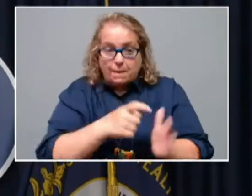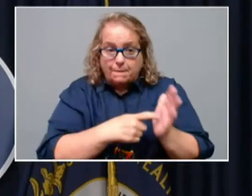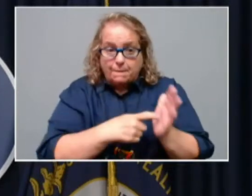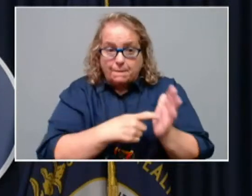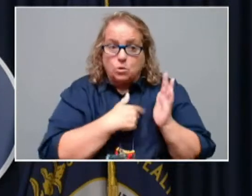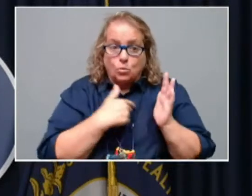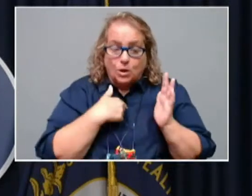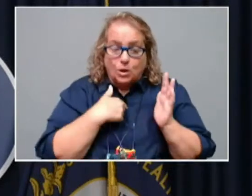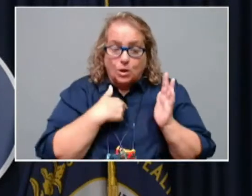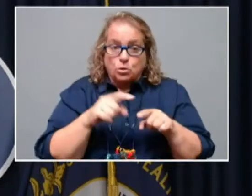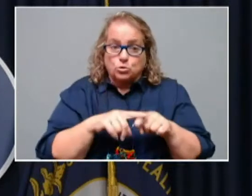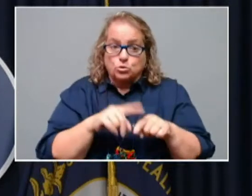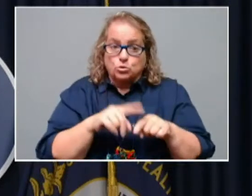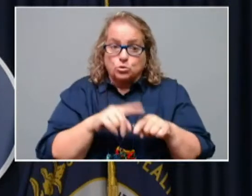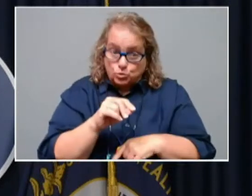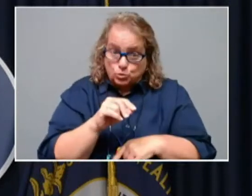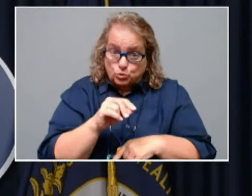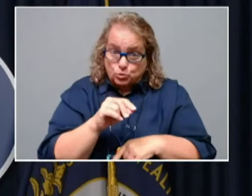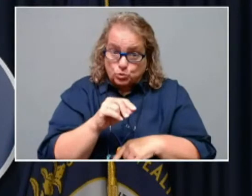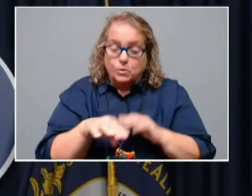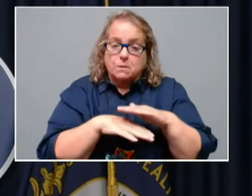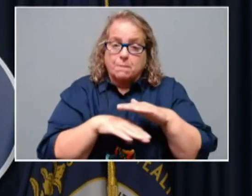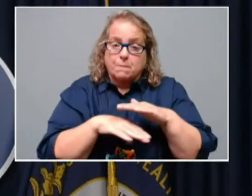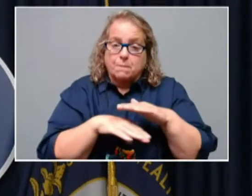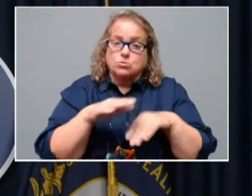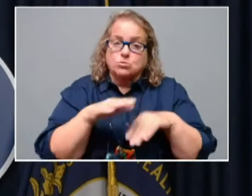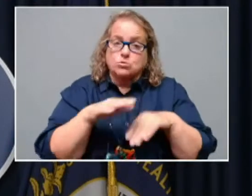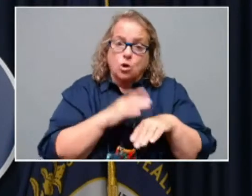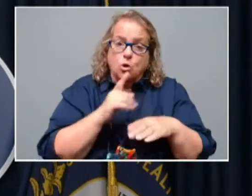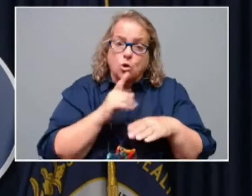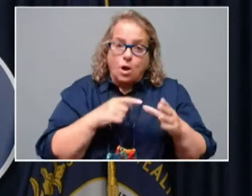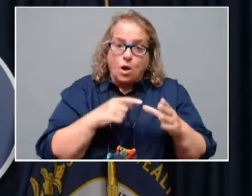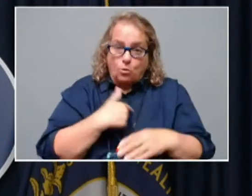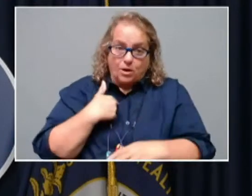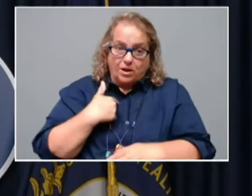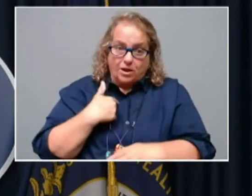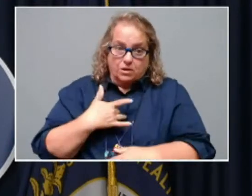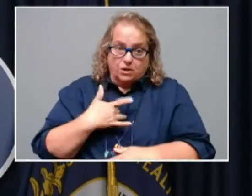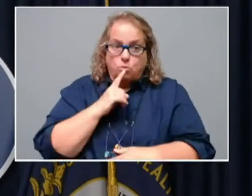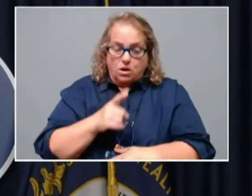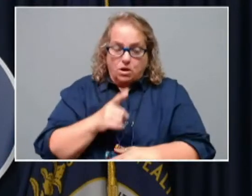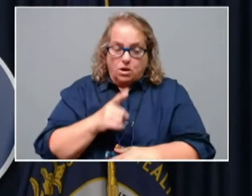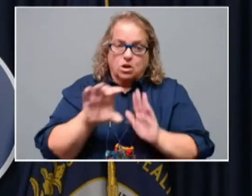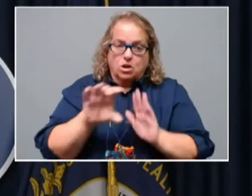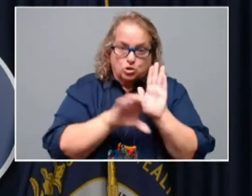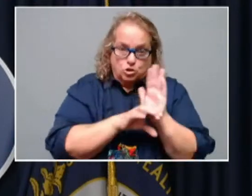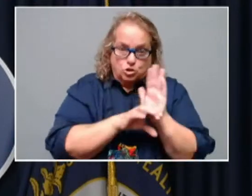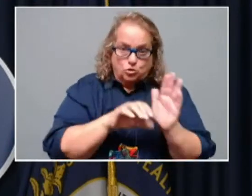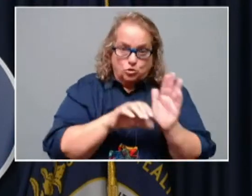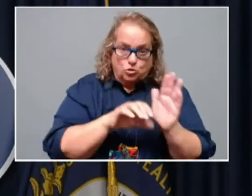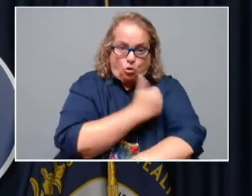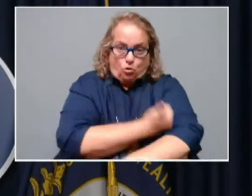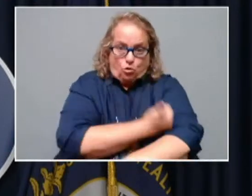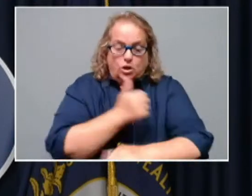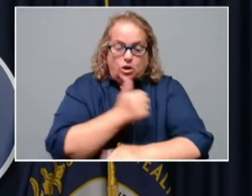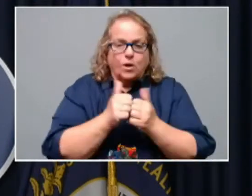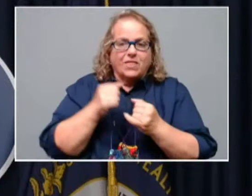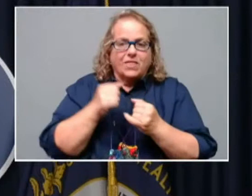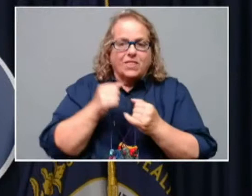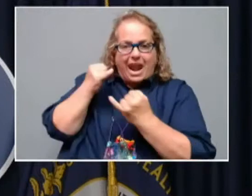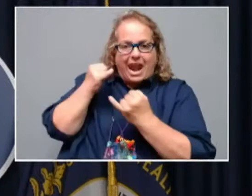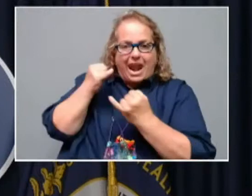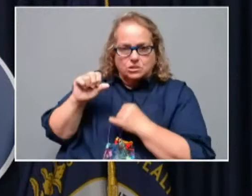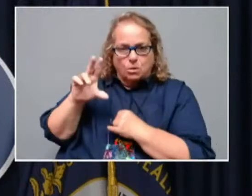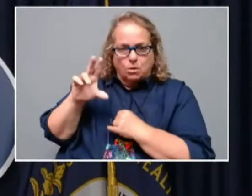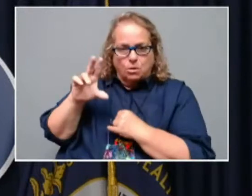do based on what we believed was constitutional authority based on the last Supreme Court case. This one